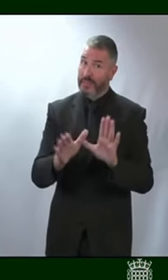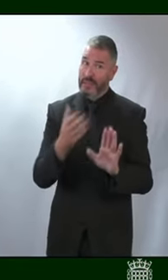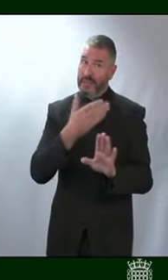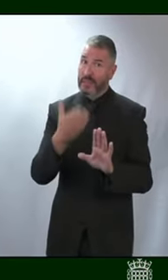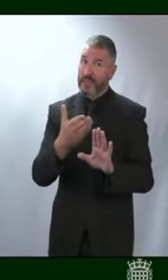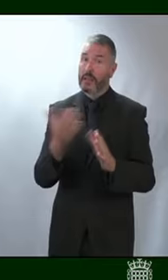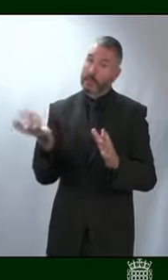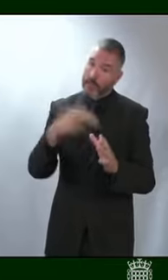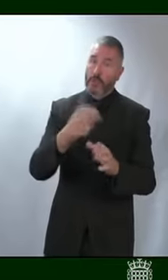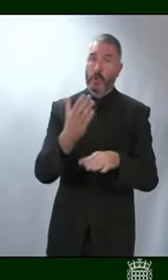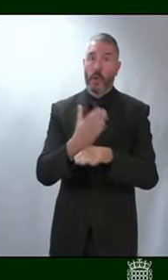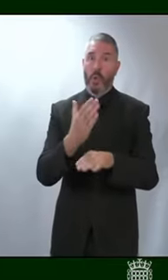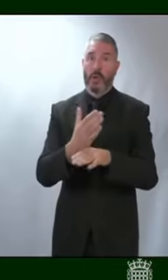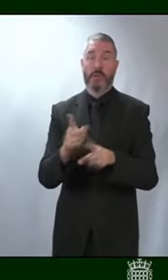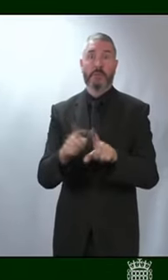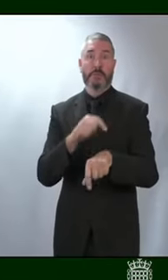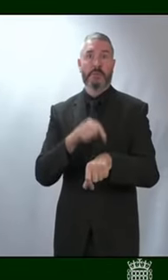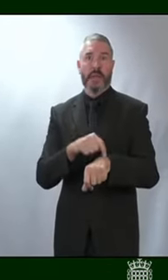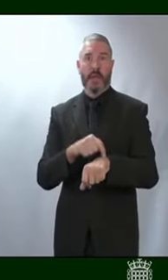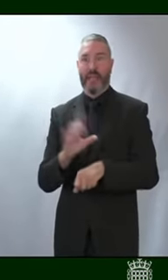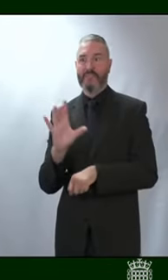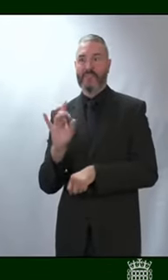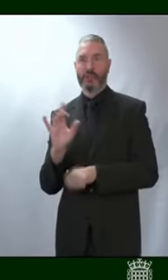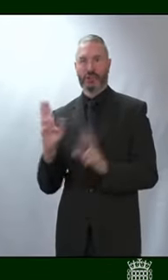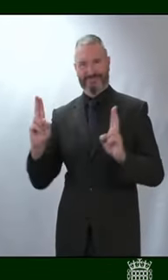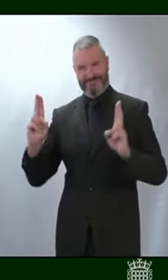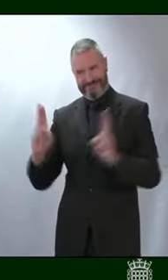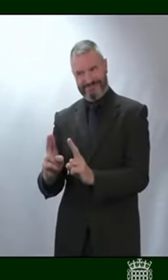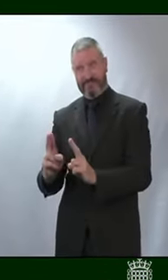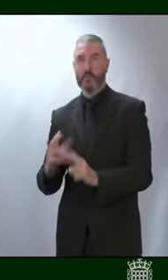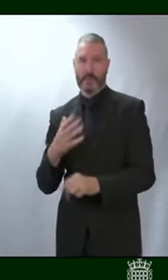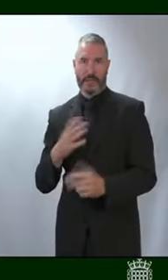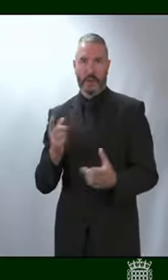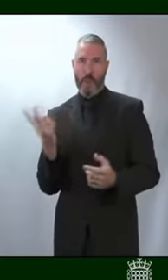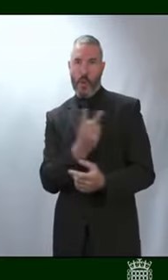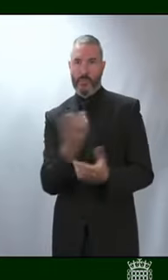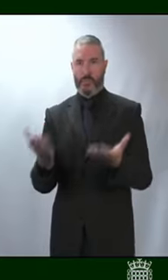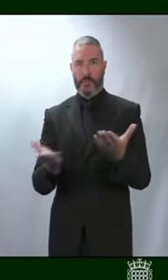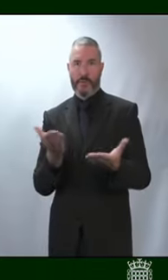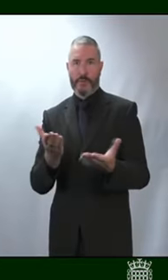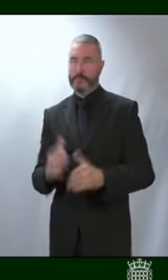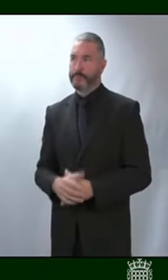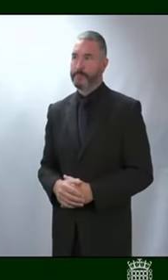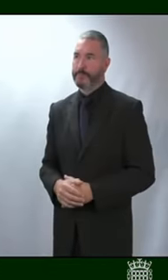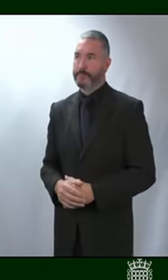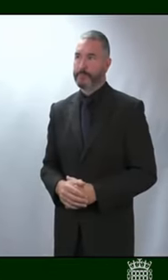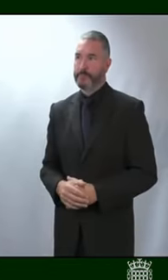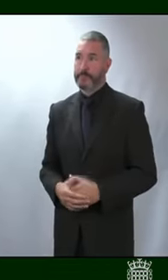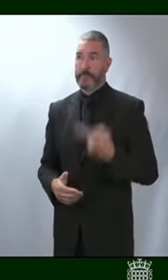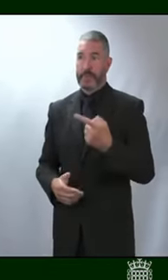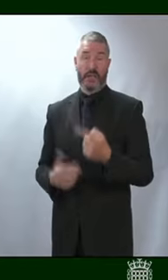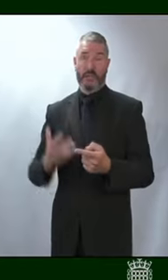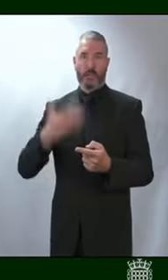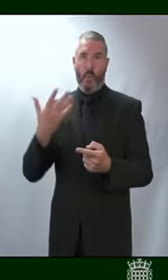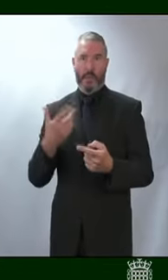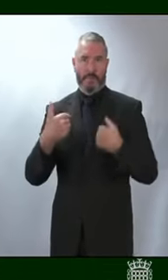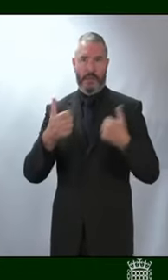work whilst suppressing the virus. And I know that he may not know, I can imagine that he doesn't want a hug from me,